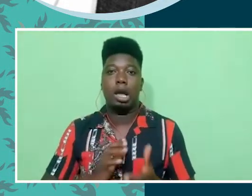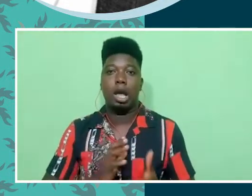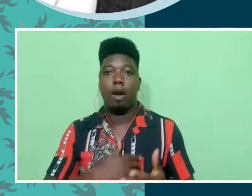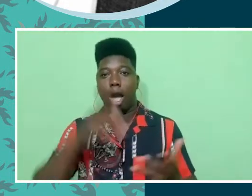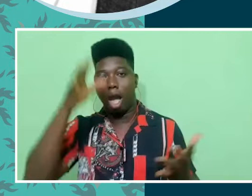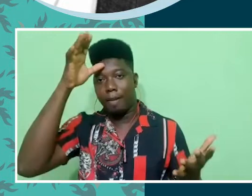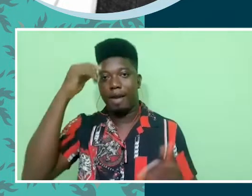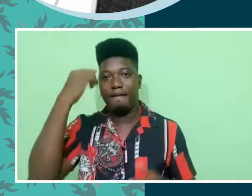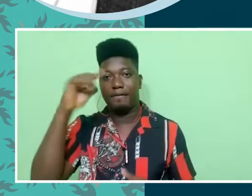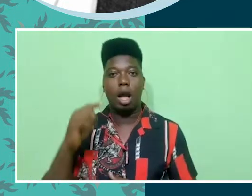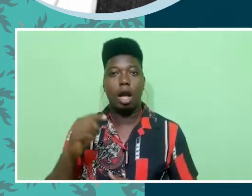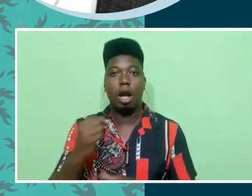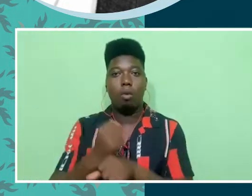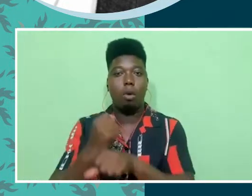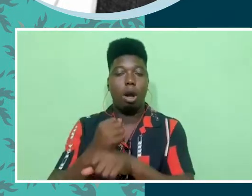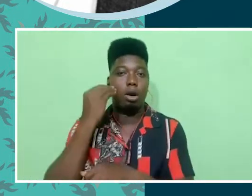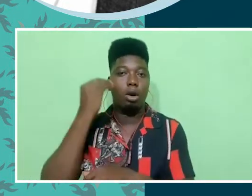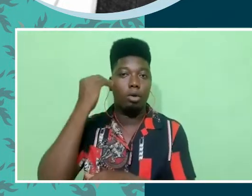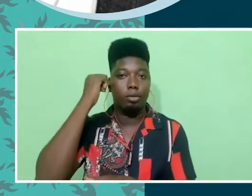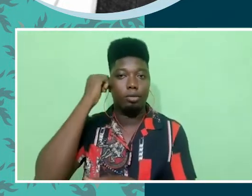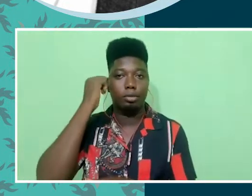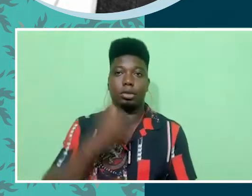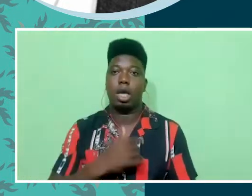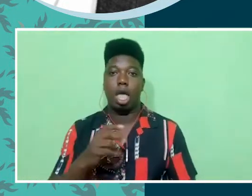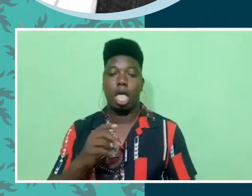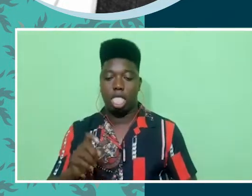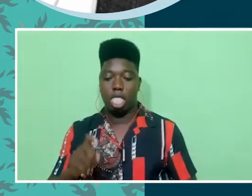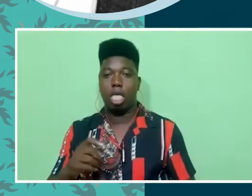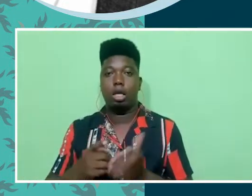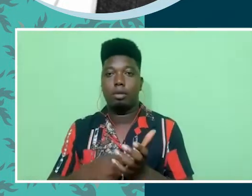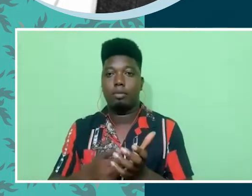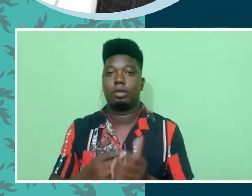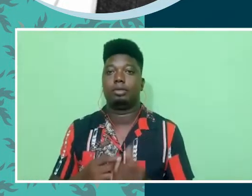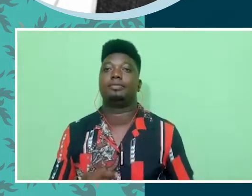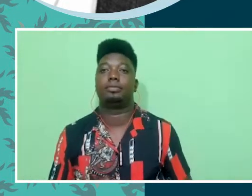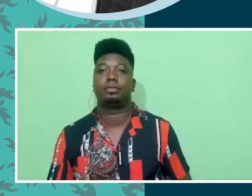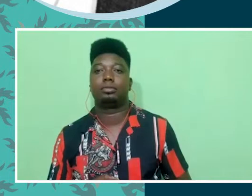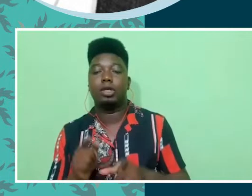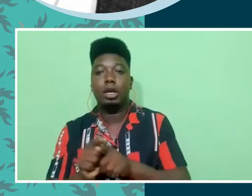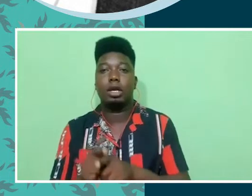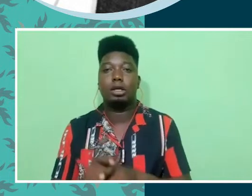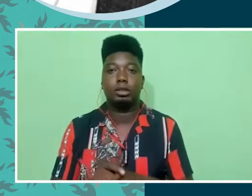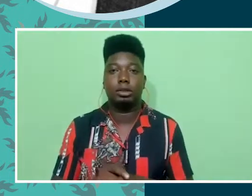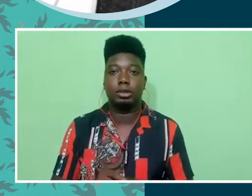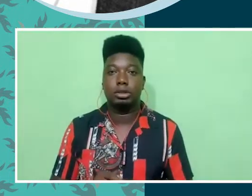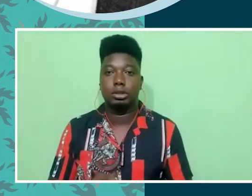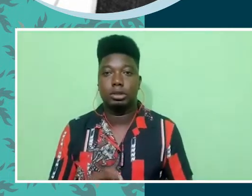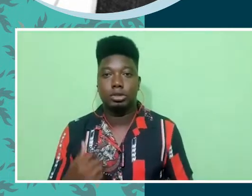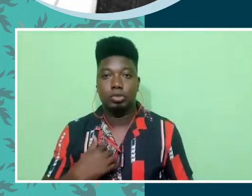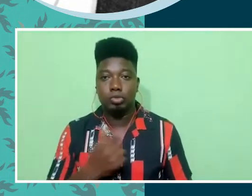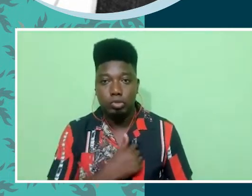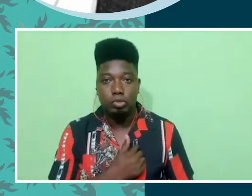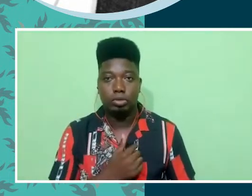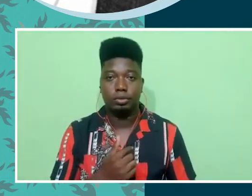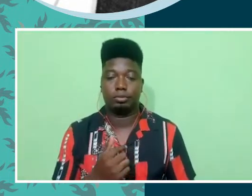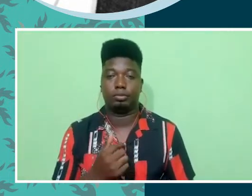home, for ending meetings on time, for responding to emails, like all these things that any new hire come in and figure out pretty quickly what the vibe